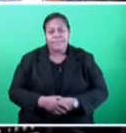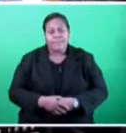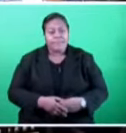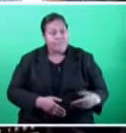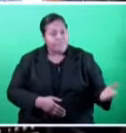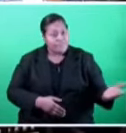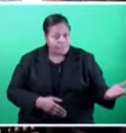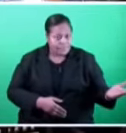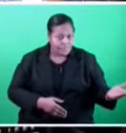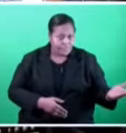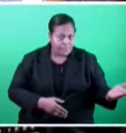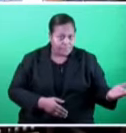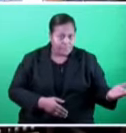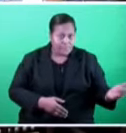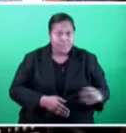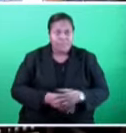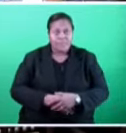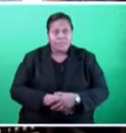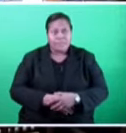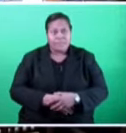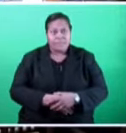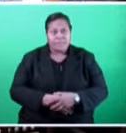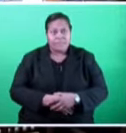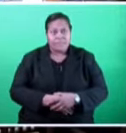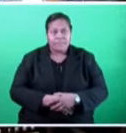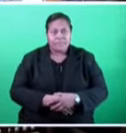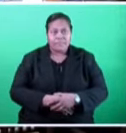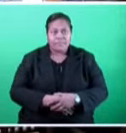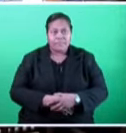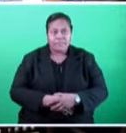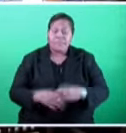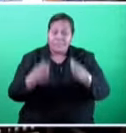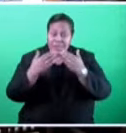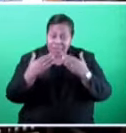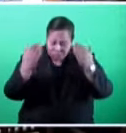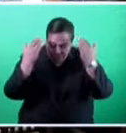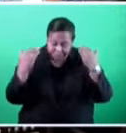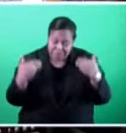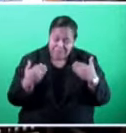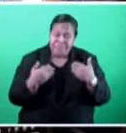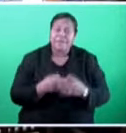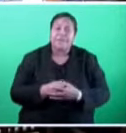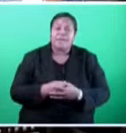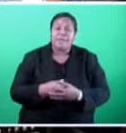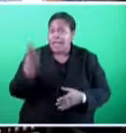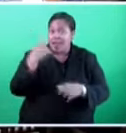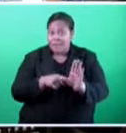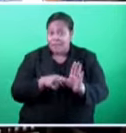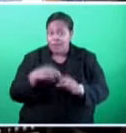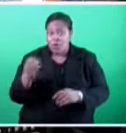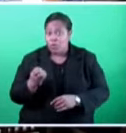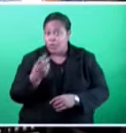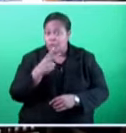Honorable Politavo, we have the floor. Thank you, Honorable Speaker, sir. Last year in October